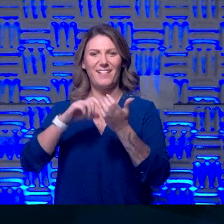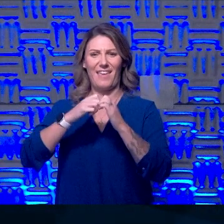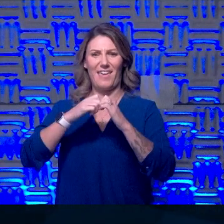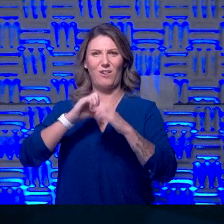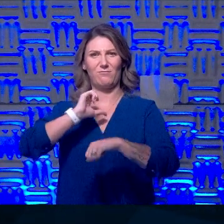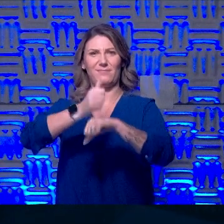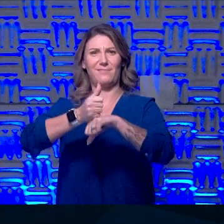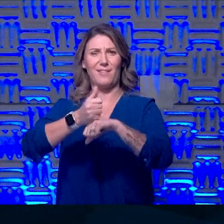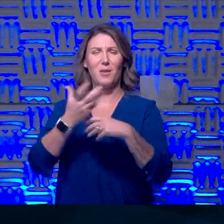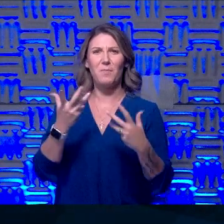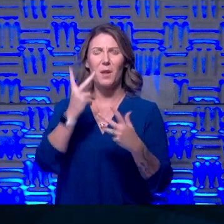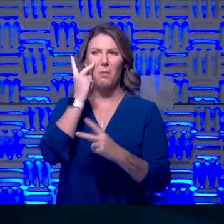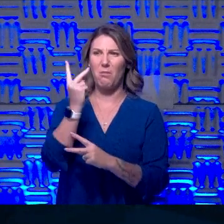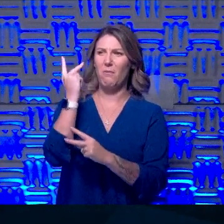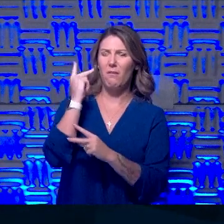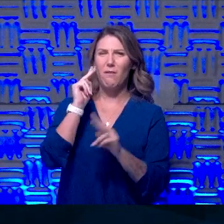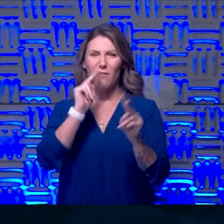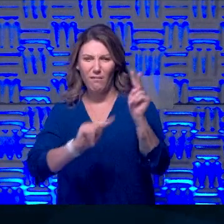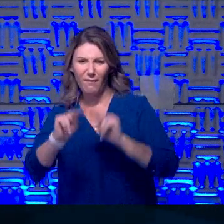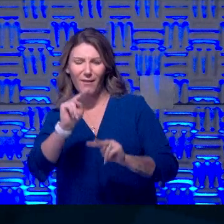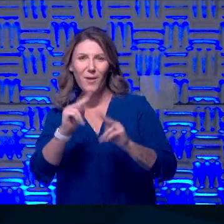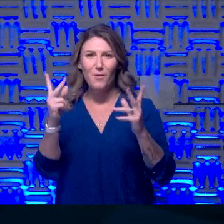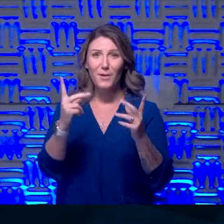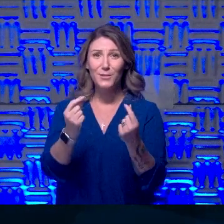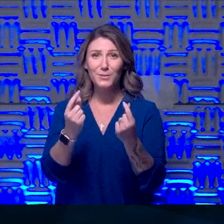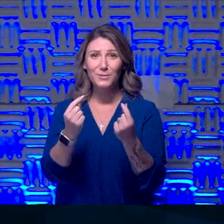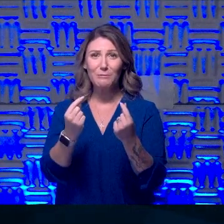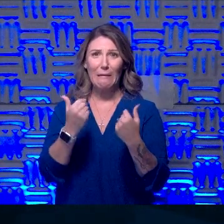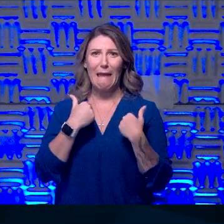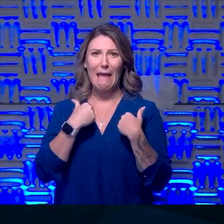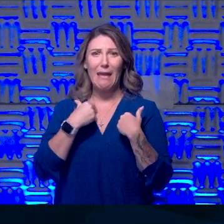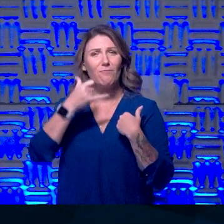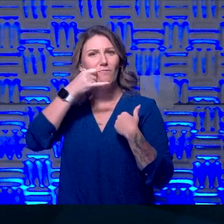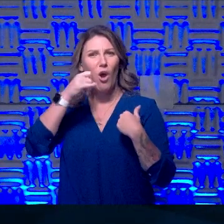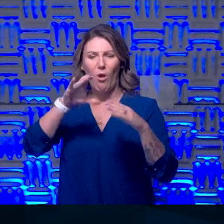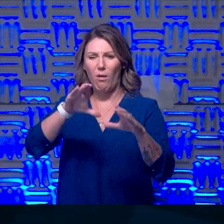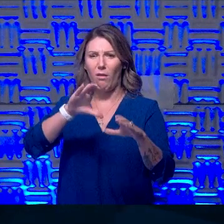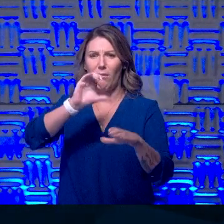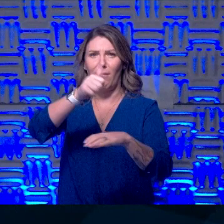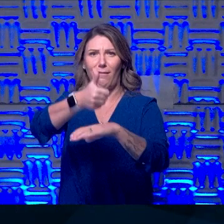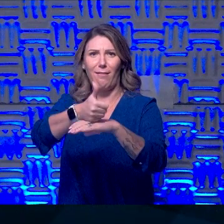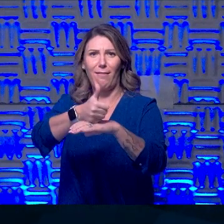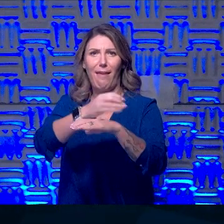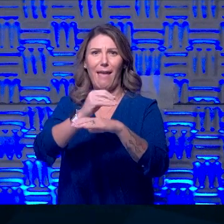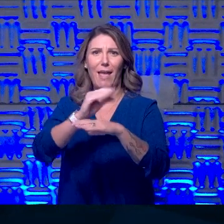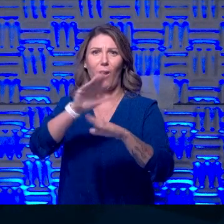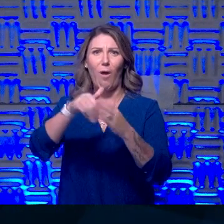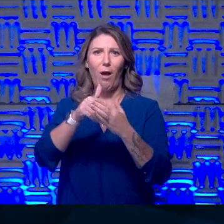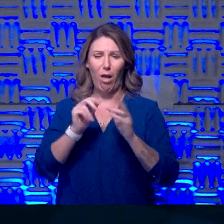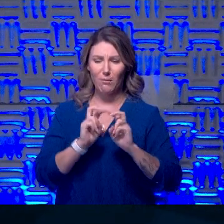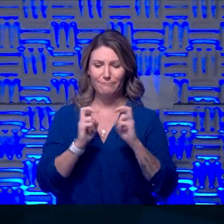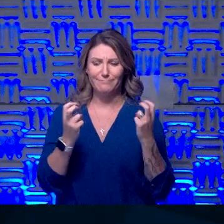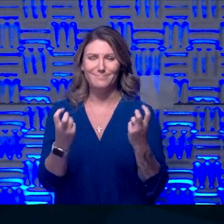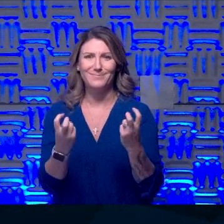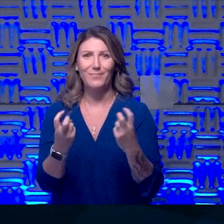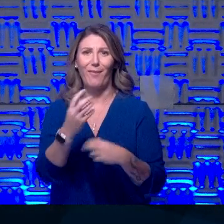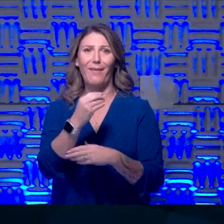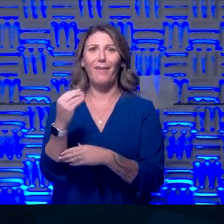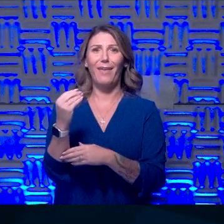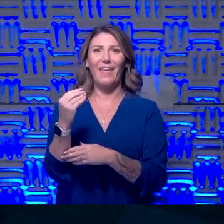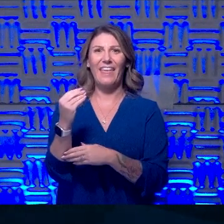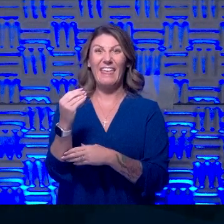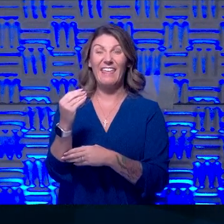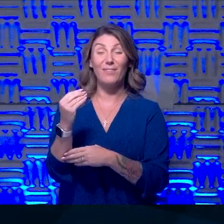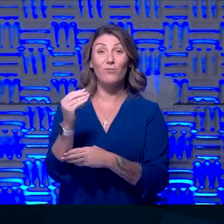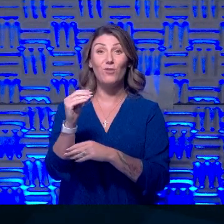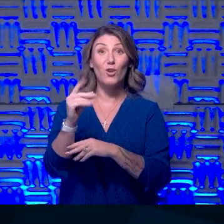like, oh my God, what were we doing? But we had a phone right here in the center, and we were all huddled around the phone, and there was a row